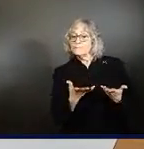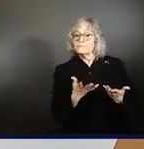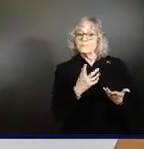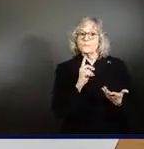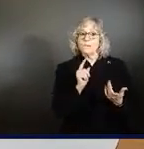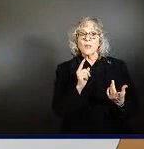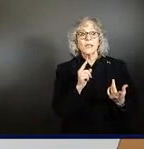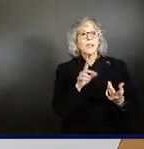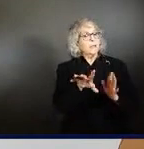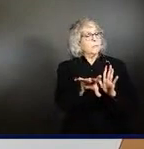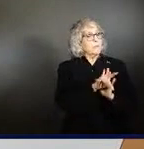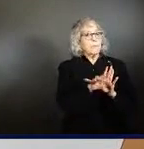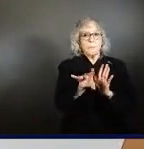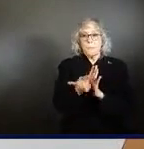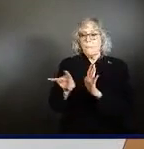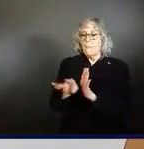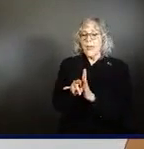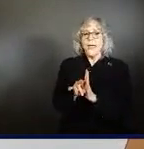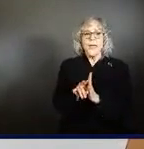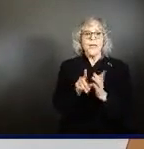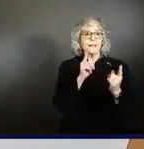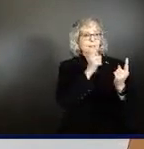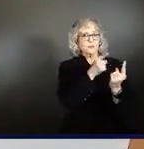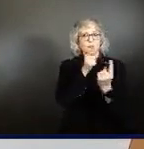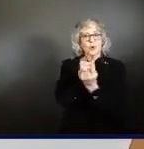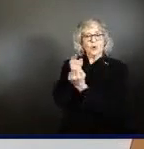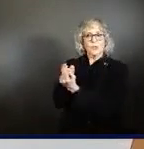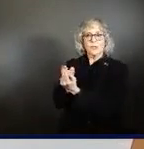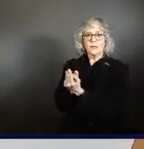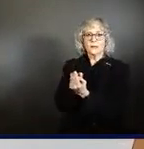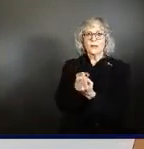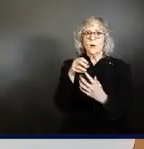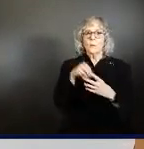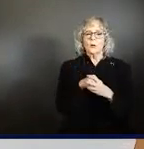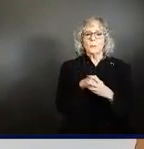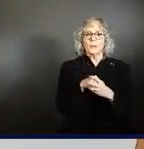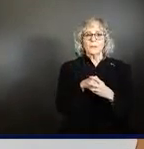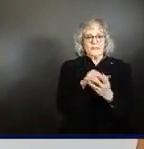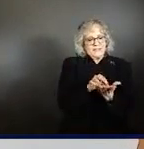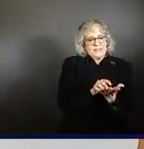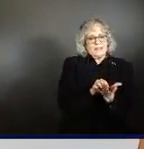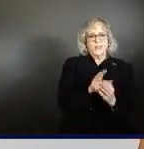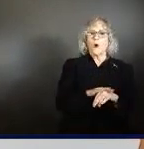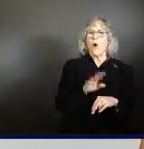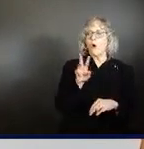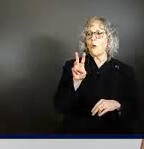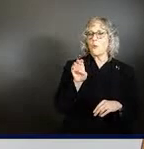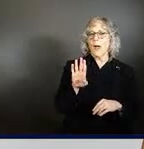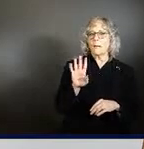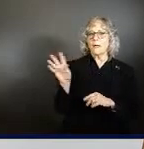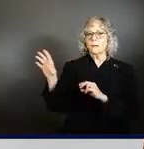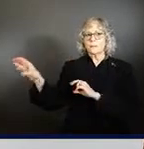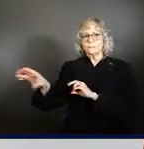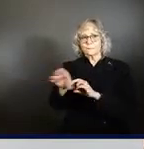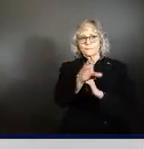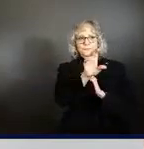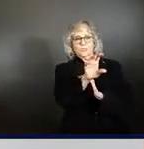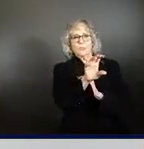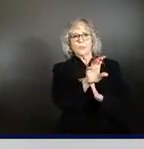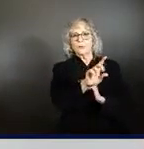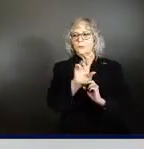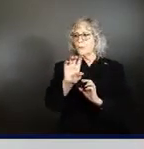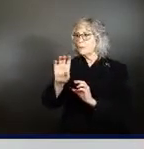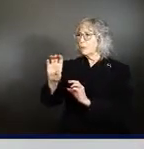targets get chosen, then we put them into our calculators on Webb, and we point Webb. But where it